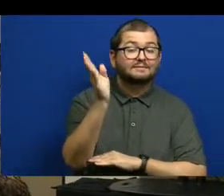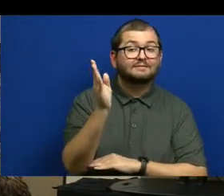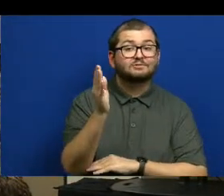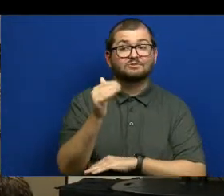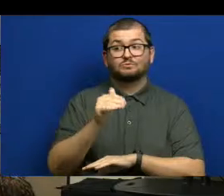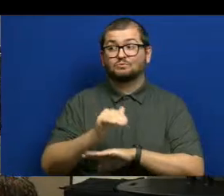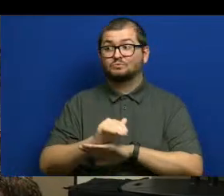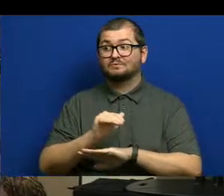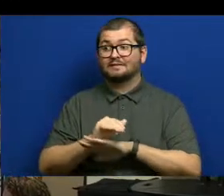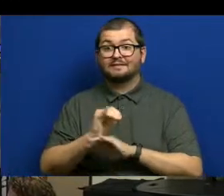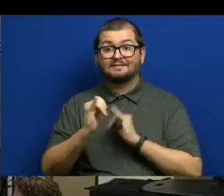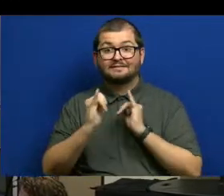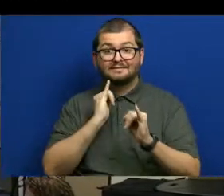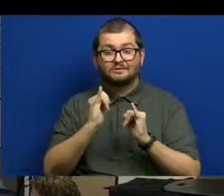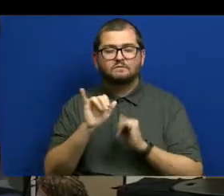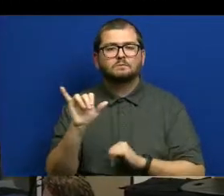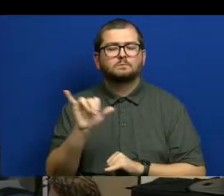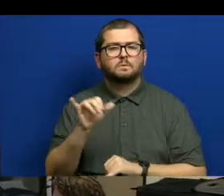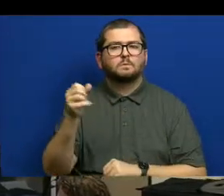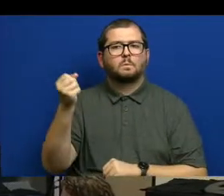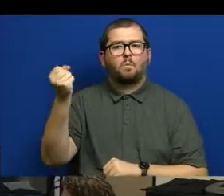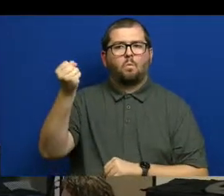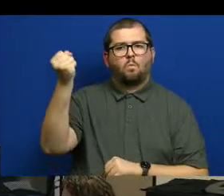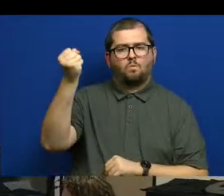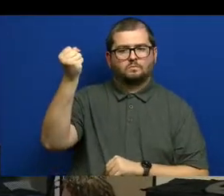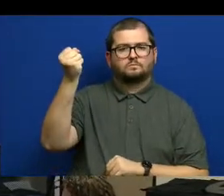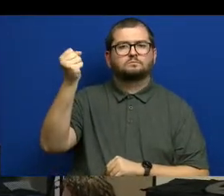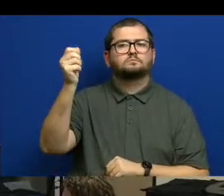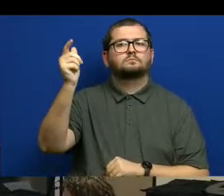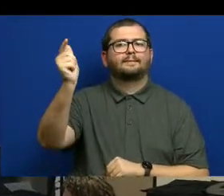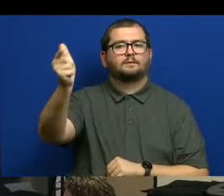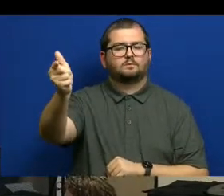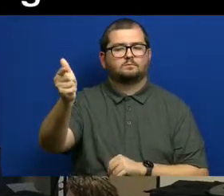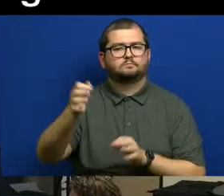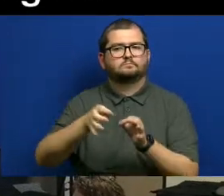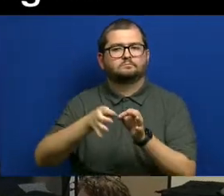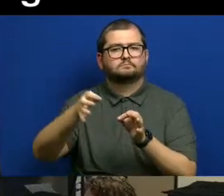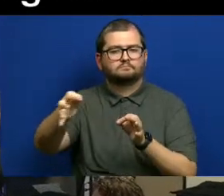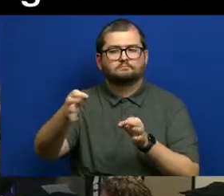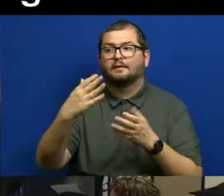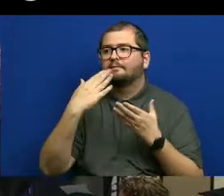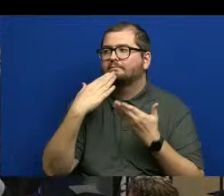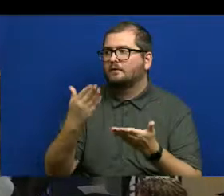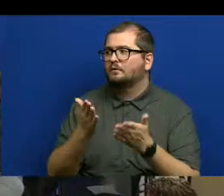interviews will also be tabled for a later date. Thank you for asking for that clarification.